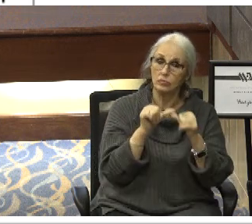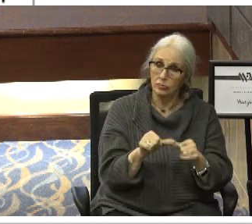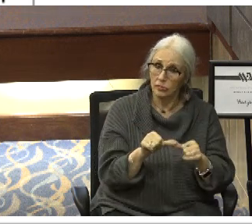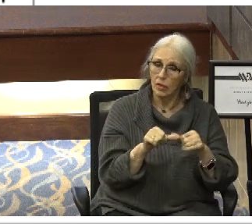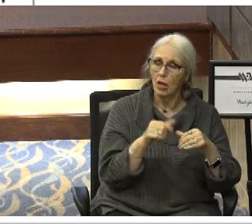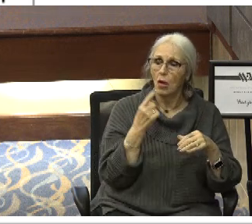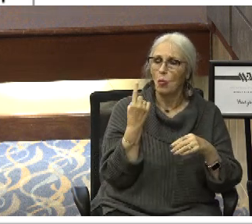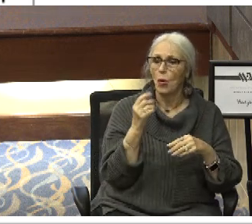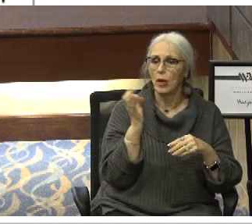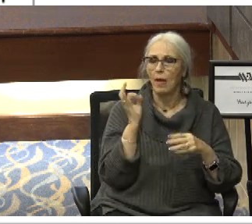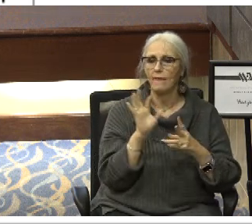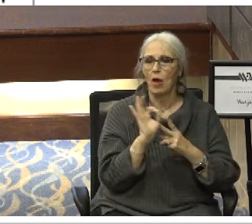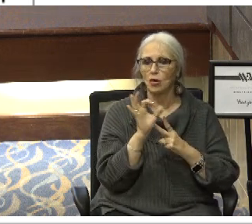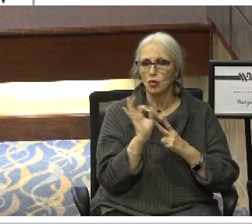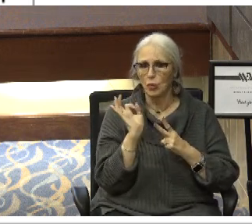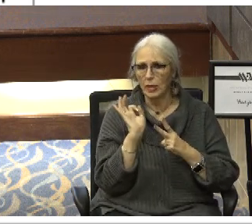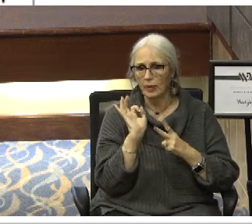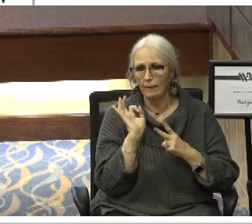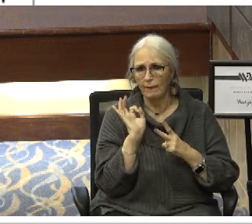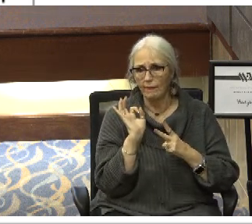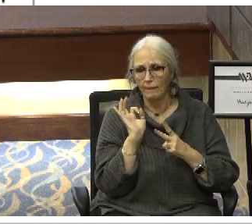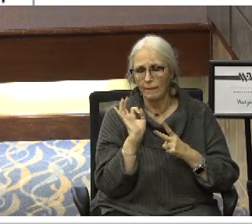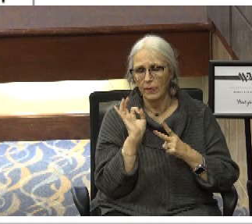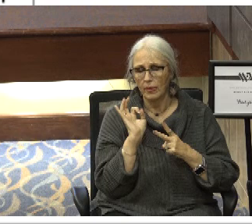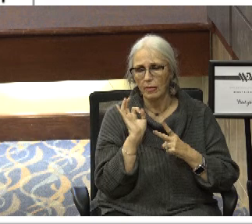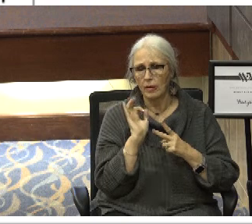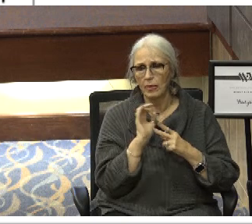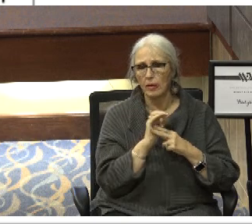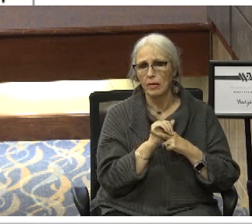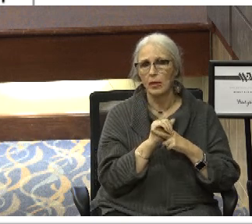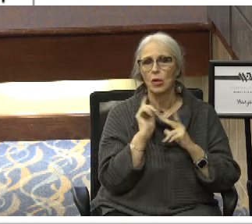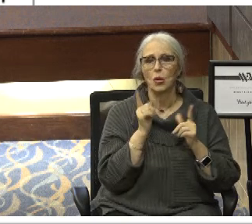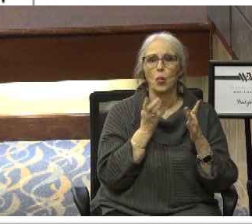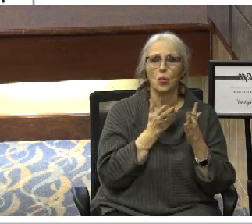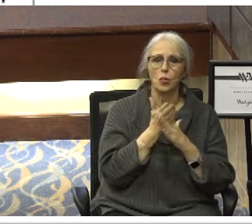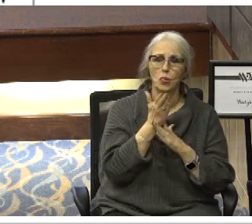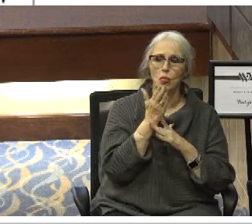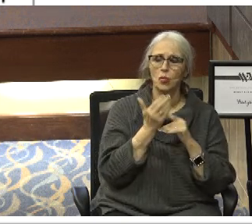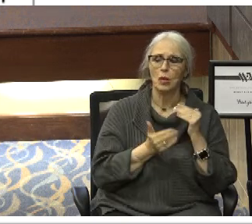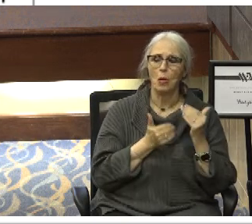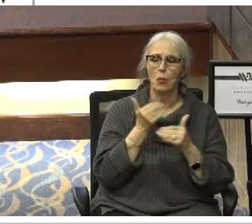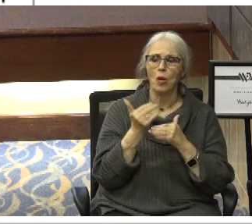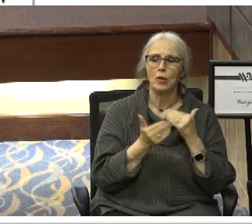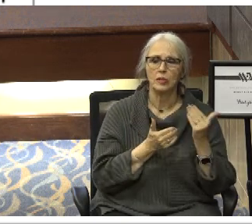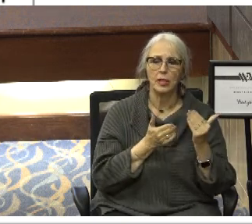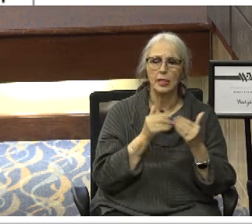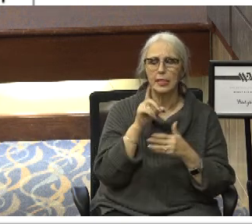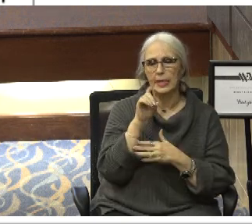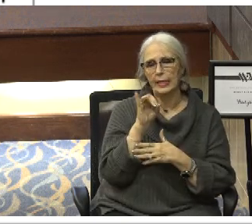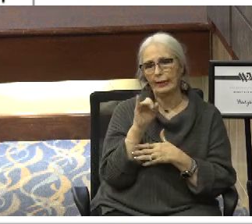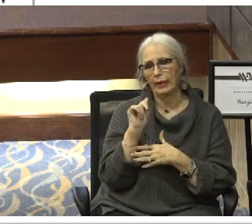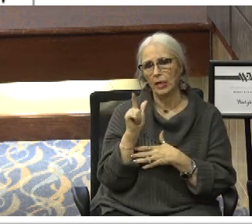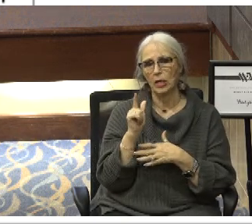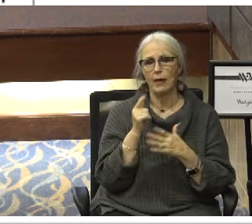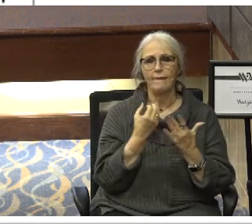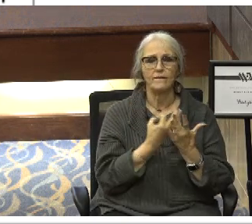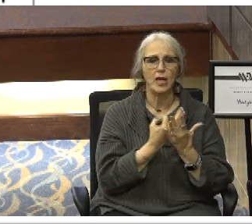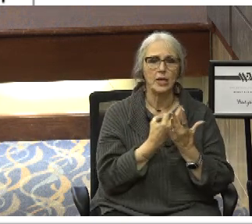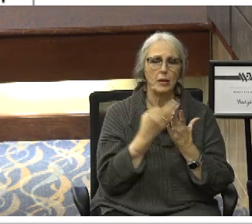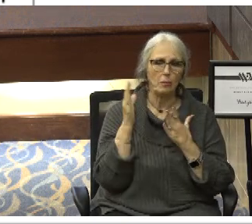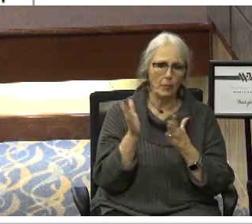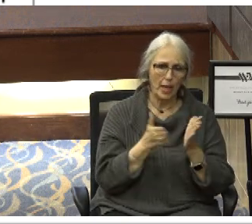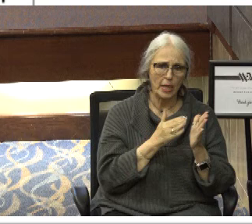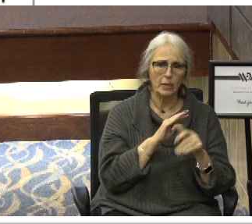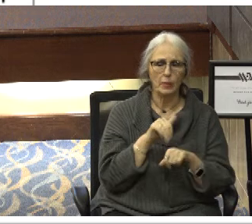the alternatives and go through the process of doing a detailed costing and funding plan and